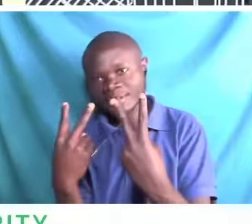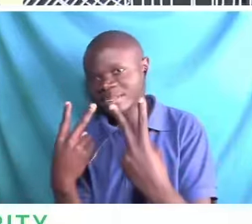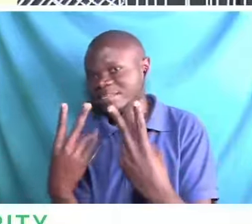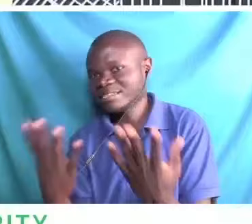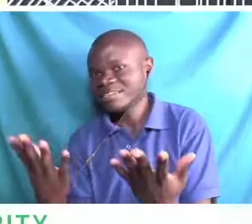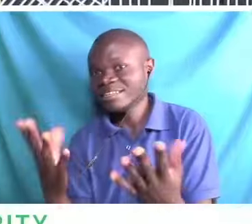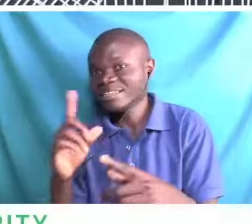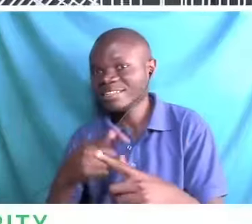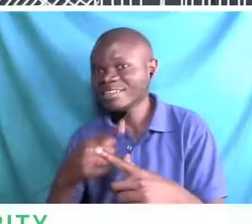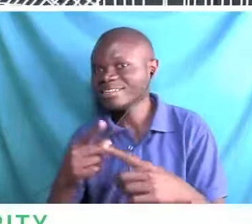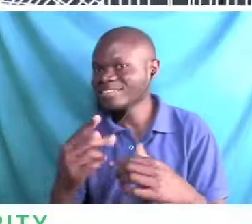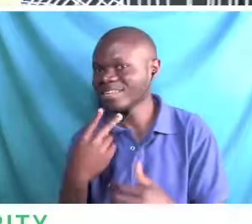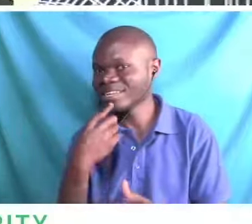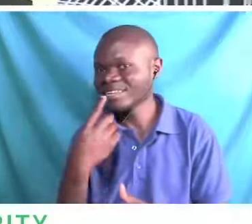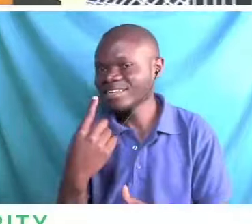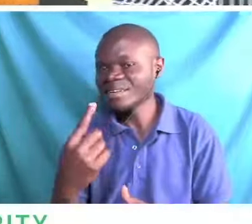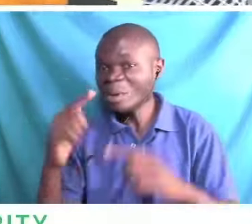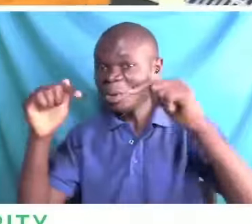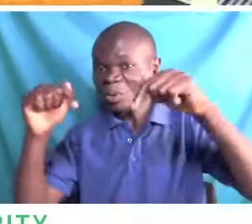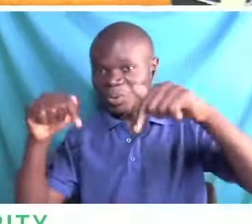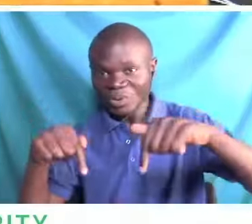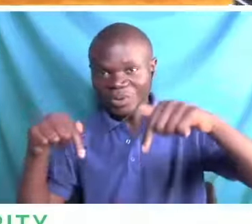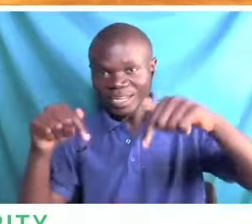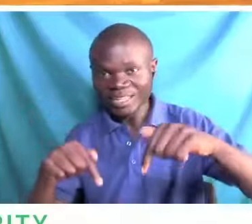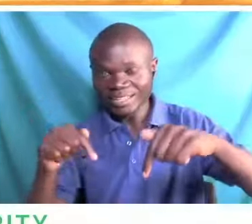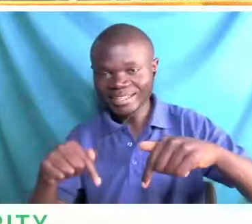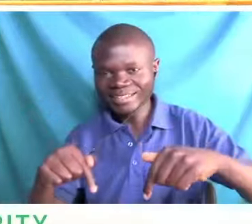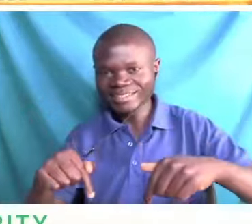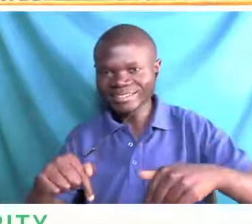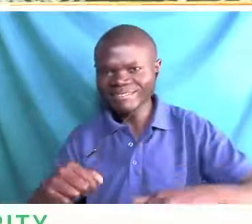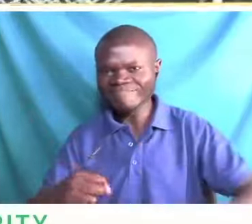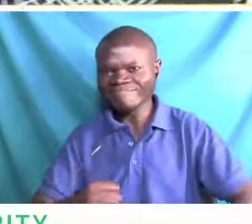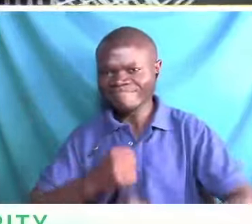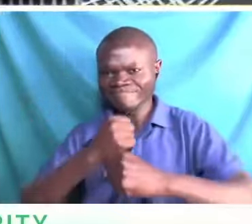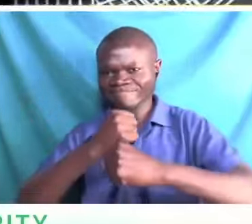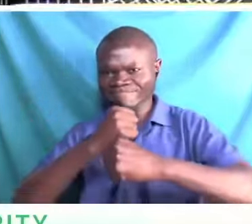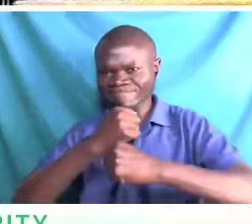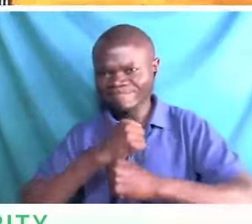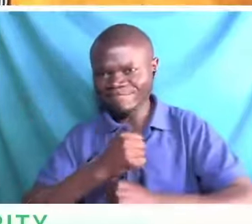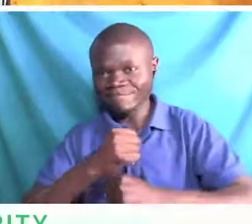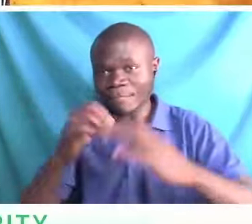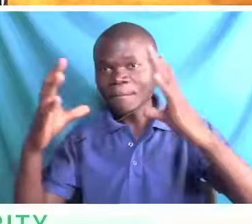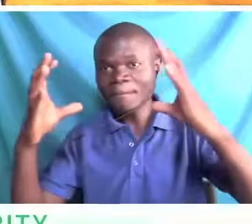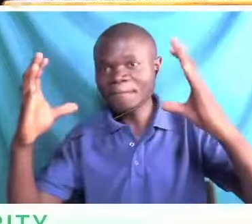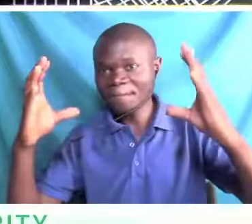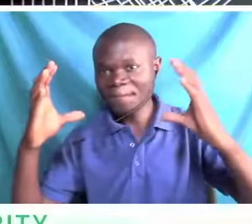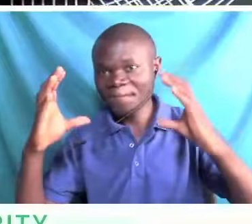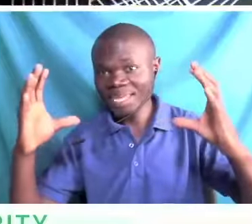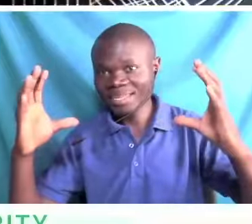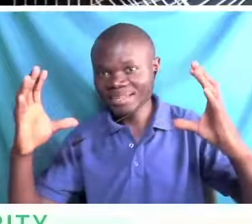And then he said this. Today stands this big eucalyptus tree,